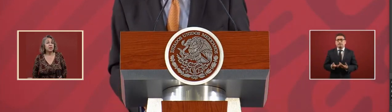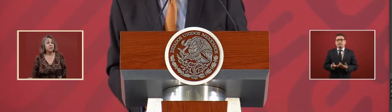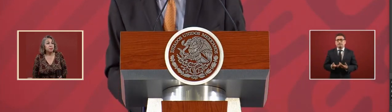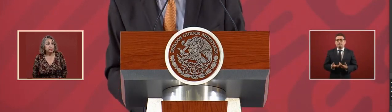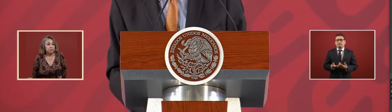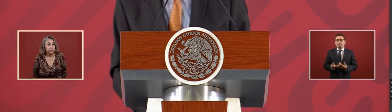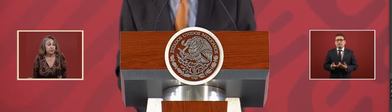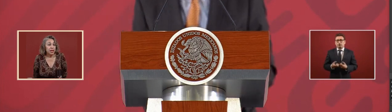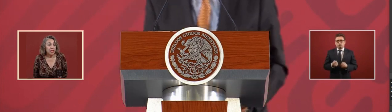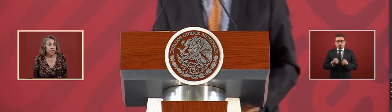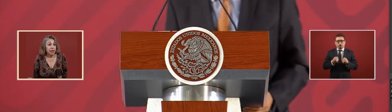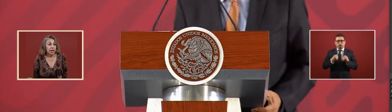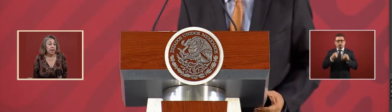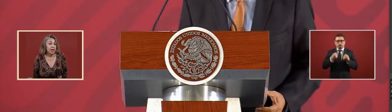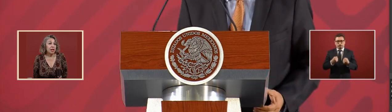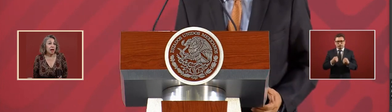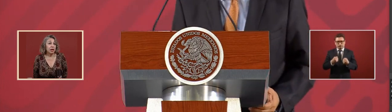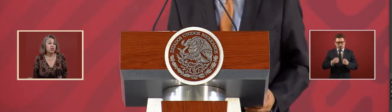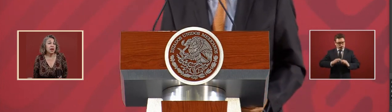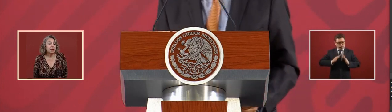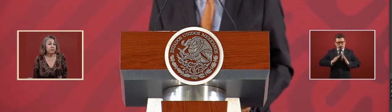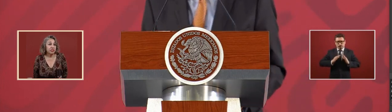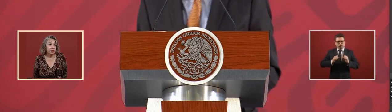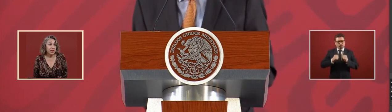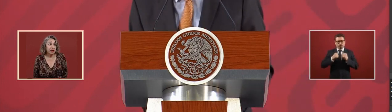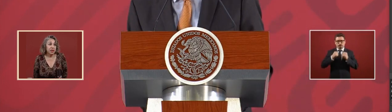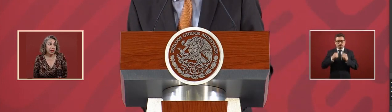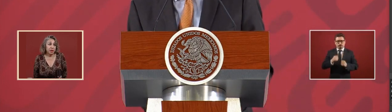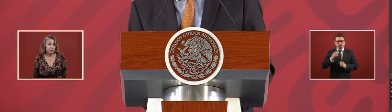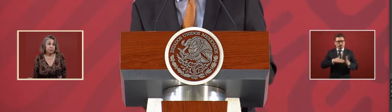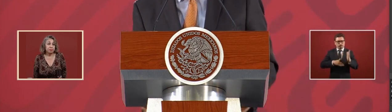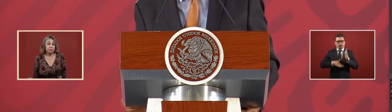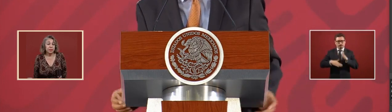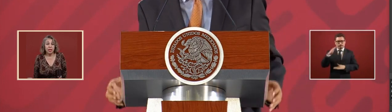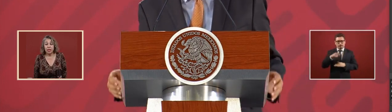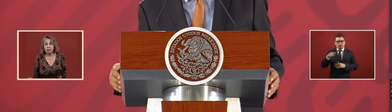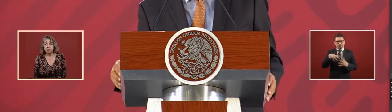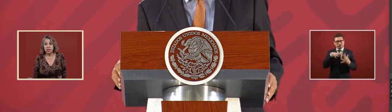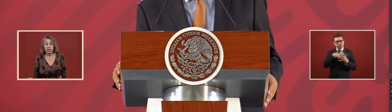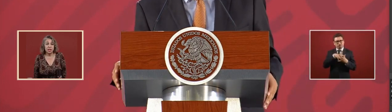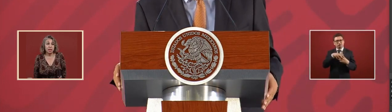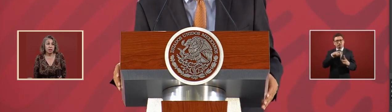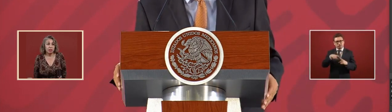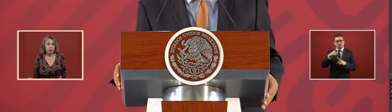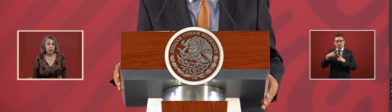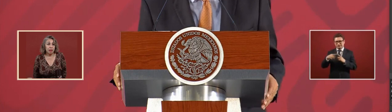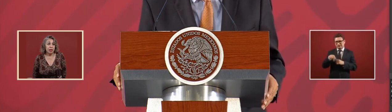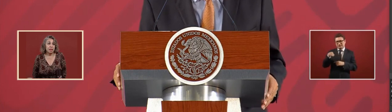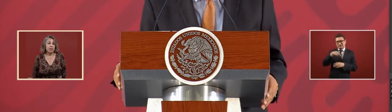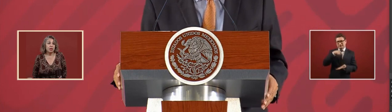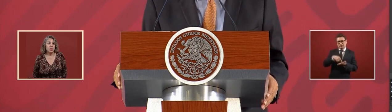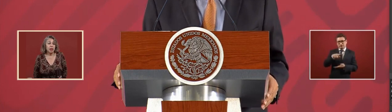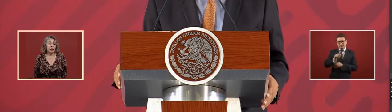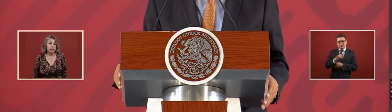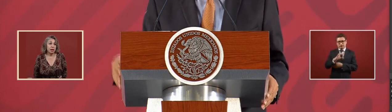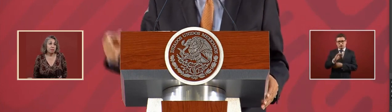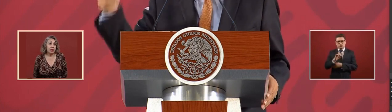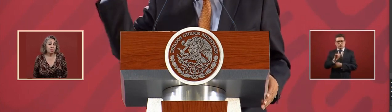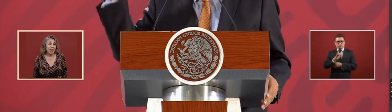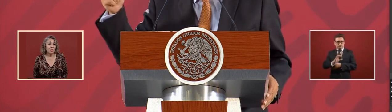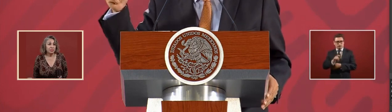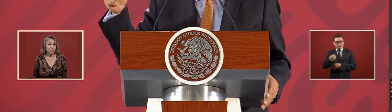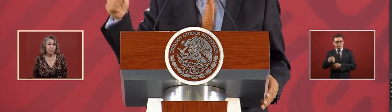Porfirio triunfa militarmente. He triumphed military. Especially in the Tecoac. In Tecoac, in